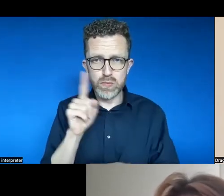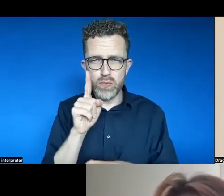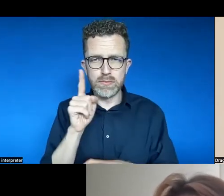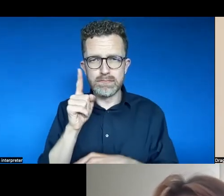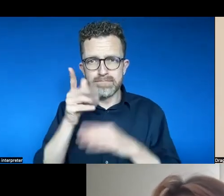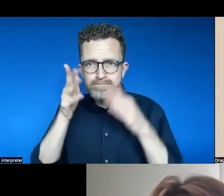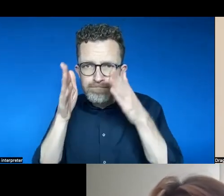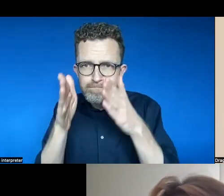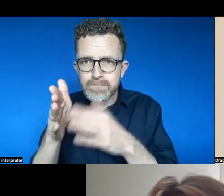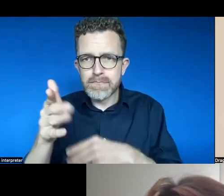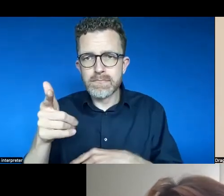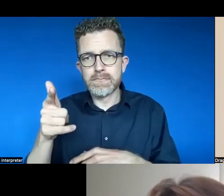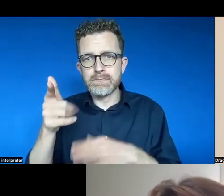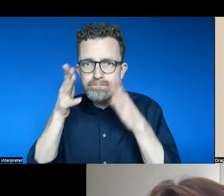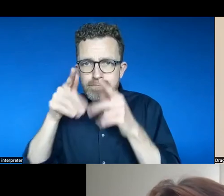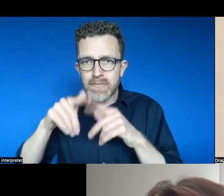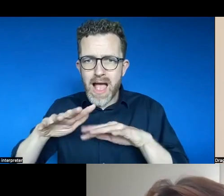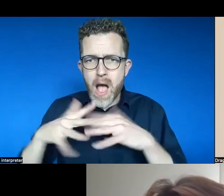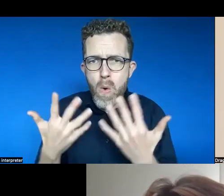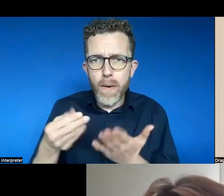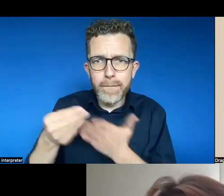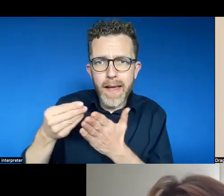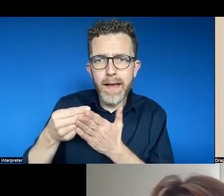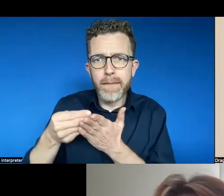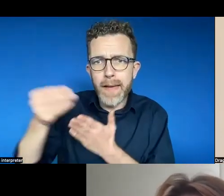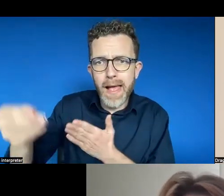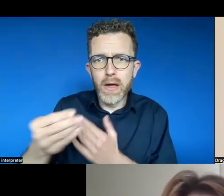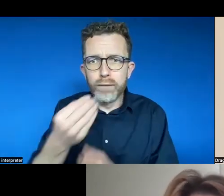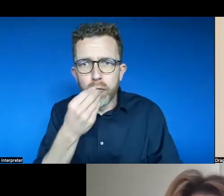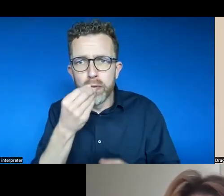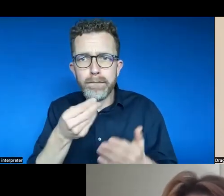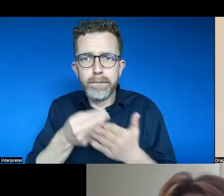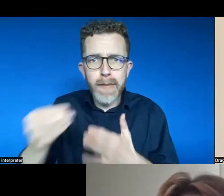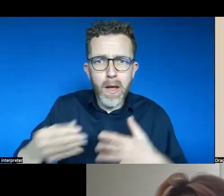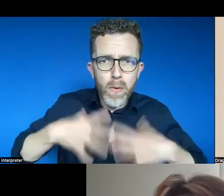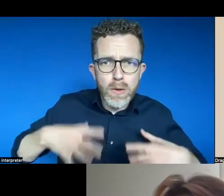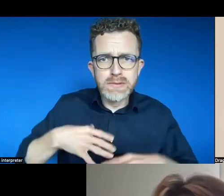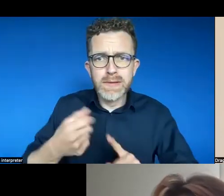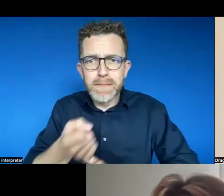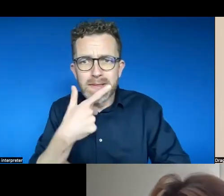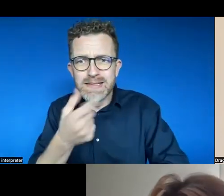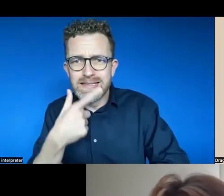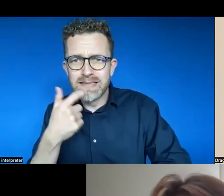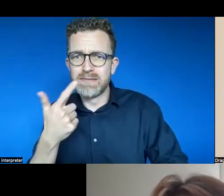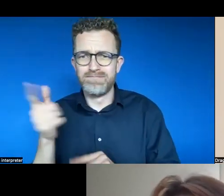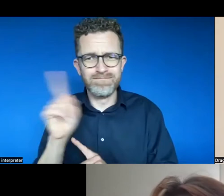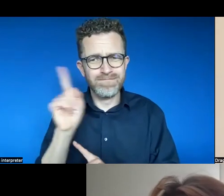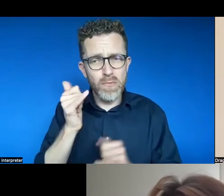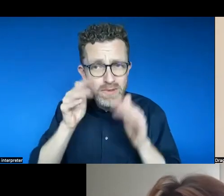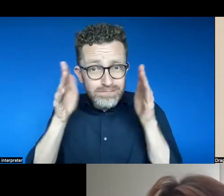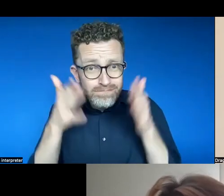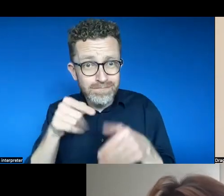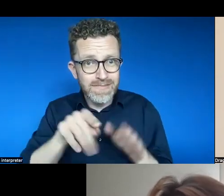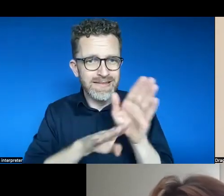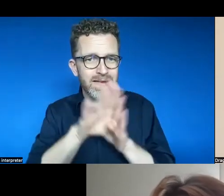we can for those who will come back to Ukraine, to Kyiv, to Kharkiv, and to other regions. This is the